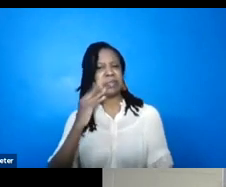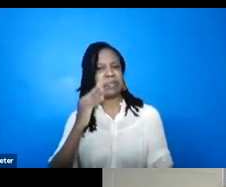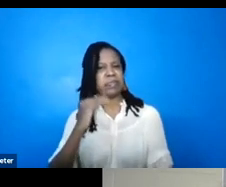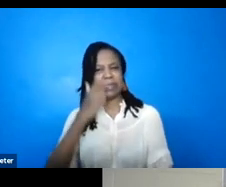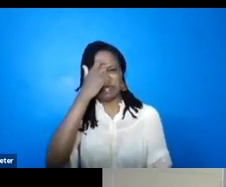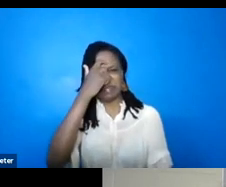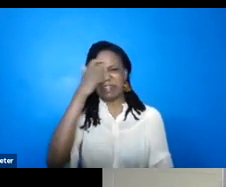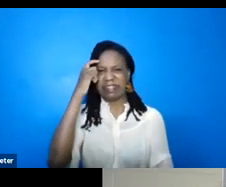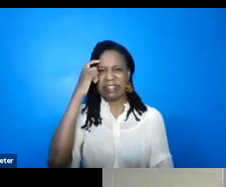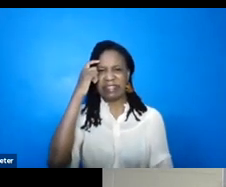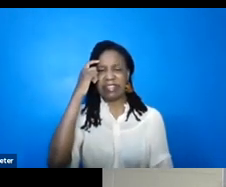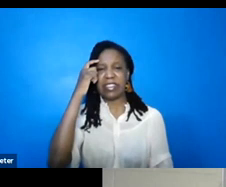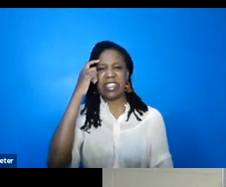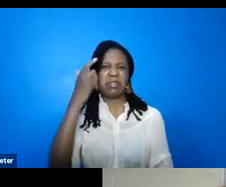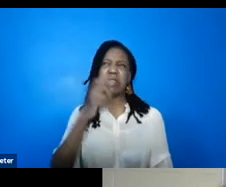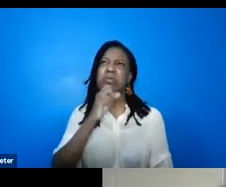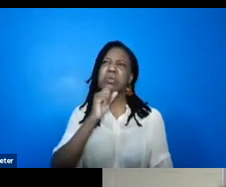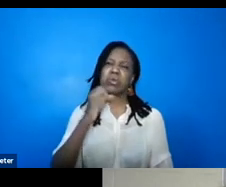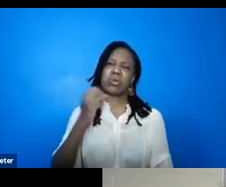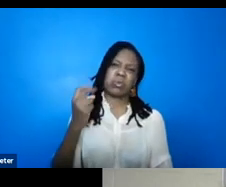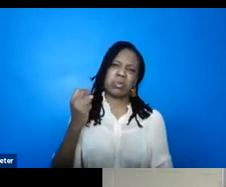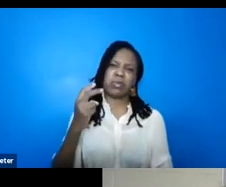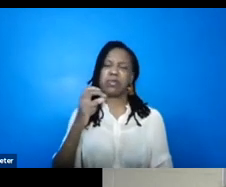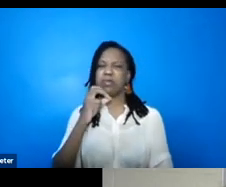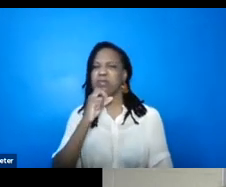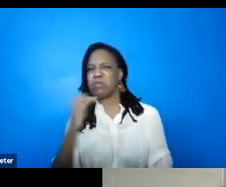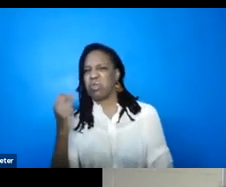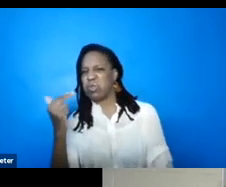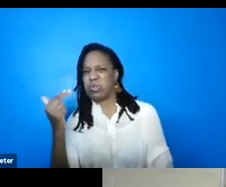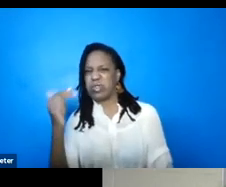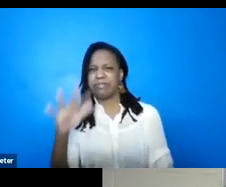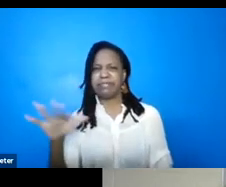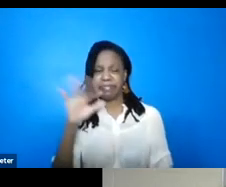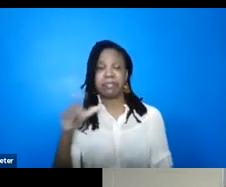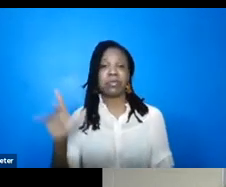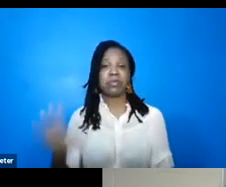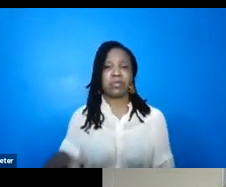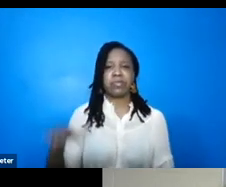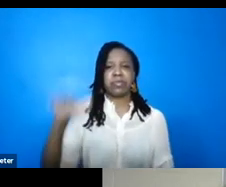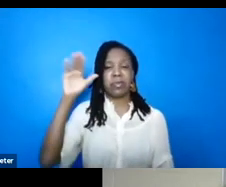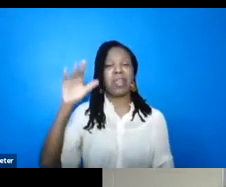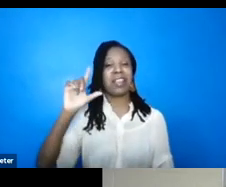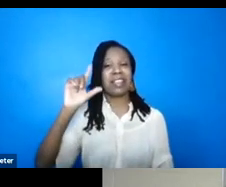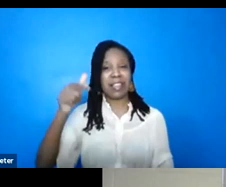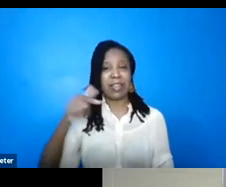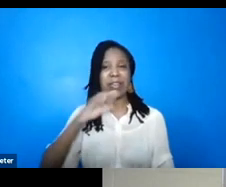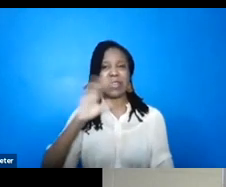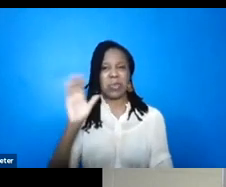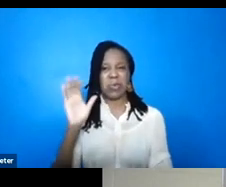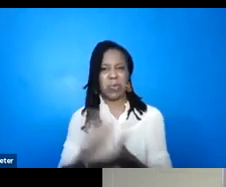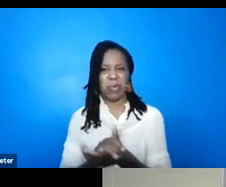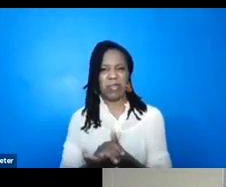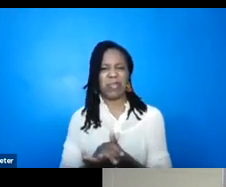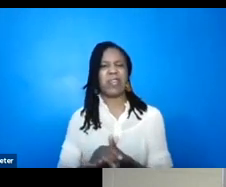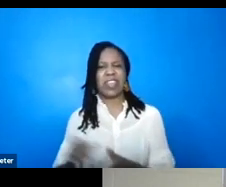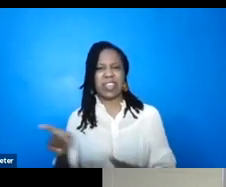at his young age at 12, 13 years old led to an aggressive, hyper toxic masculinity. He just was an angry person.